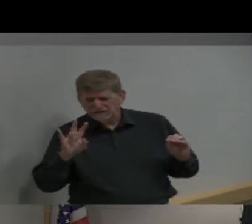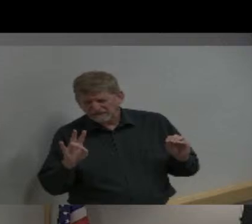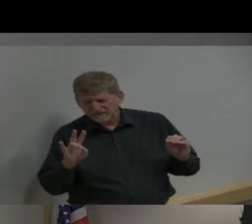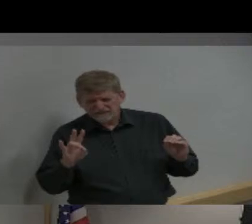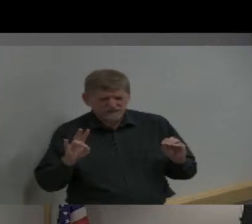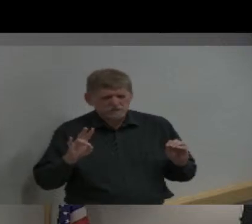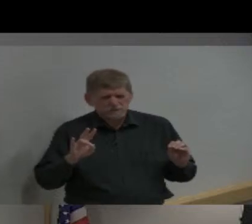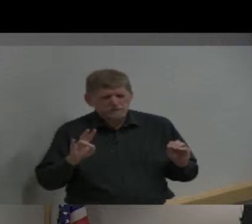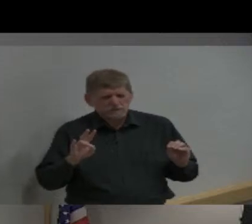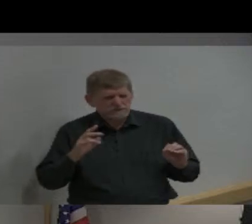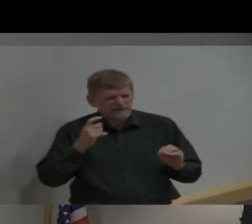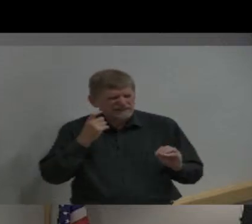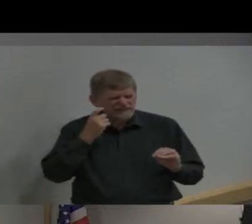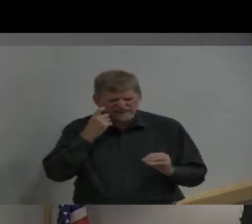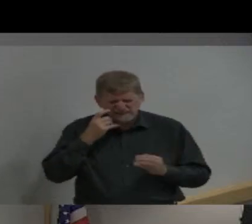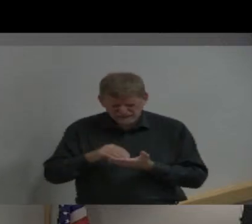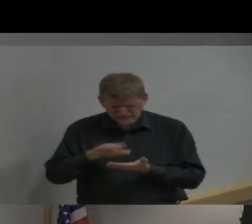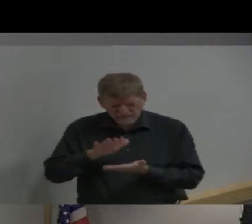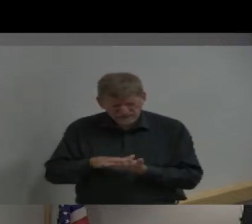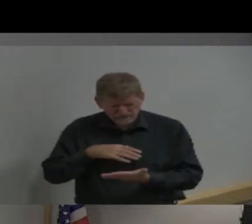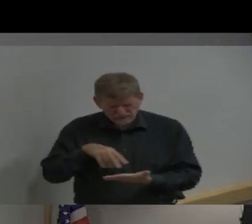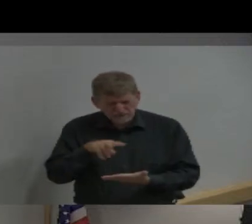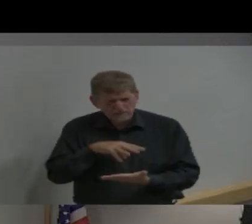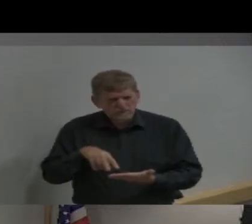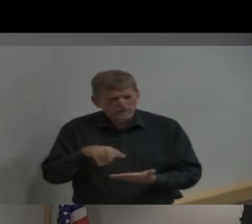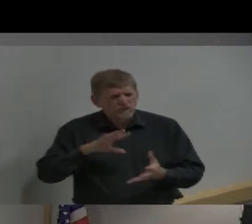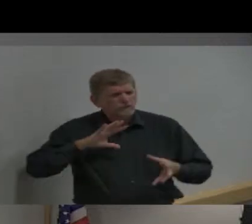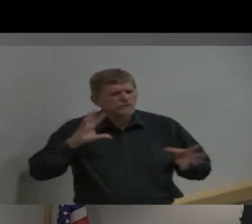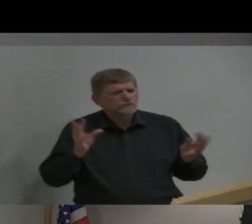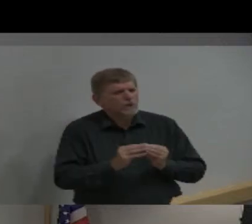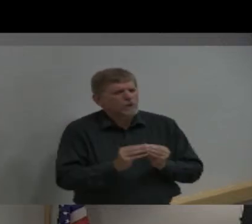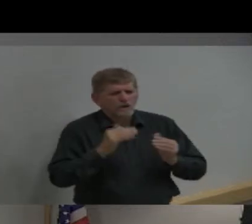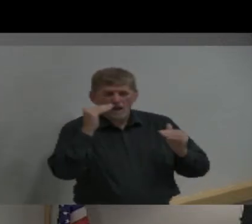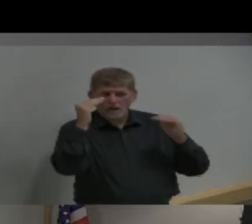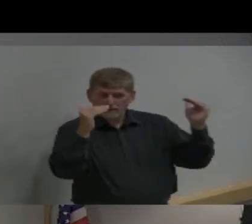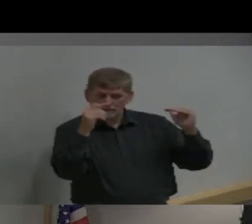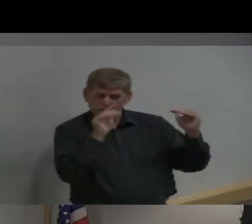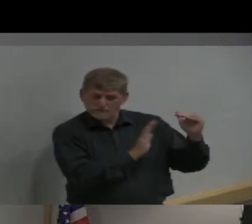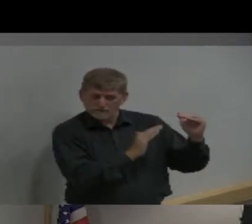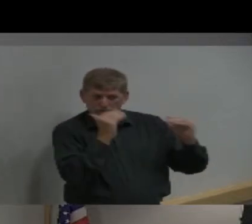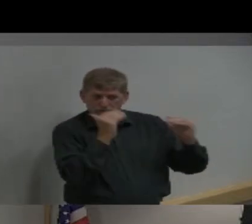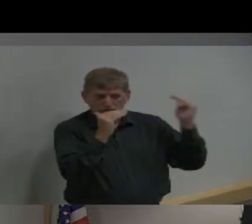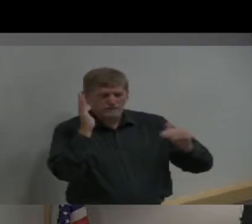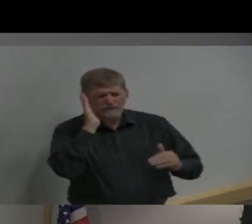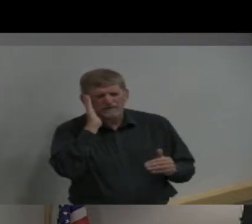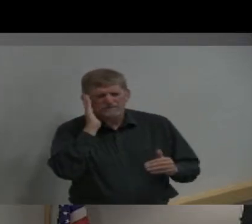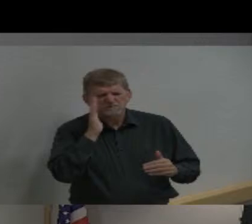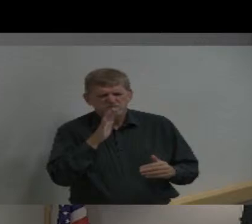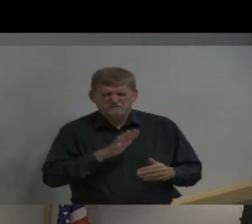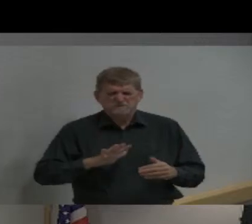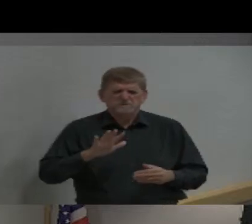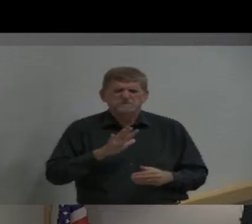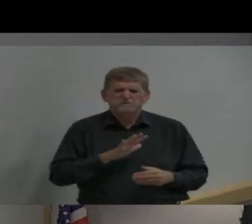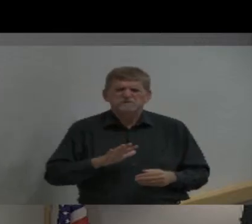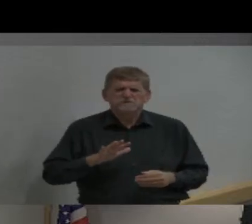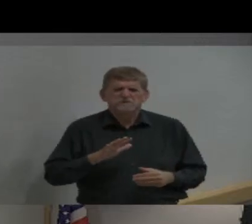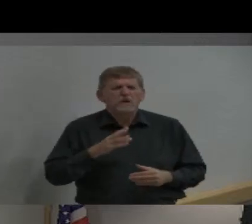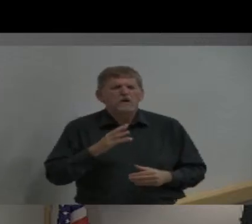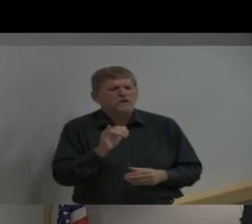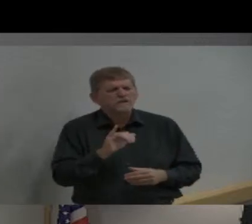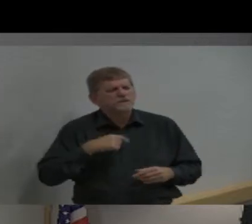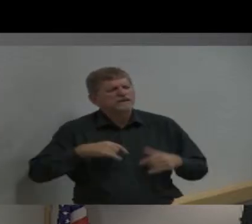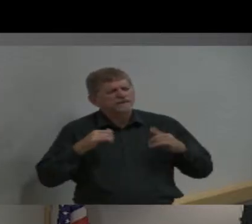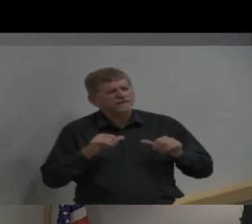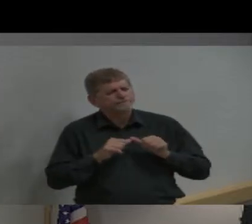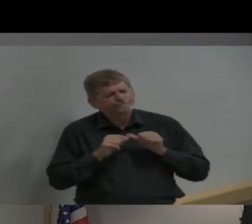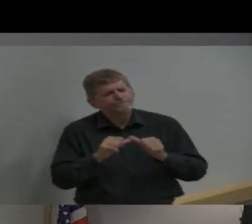saw for total adult beds. Now, as I referenced, we're also using atypical space, so we're